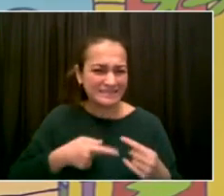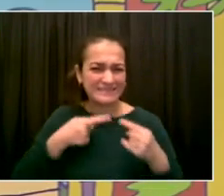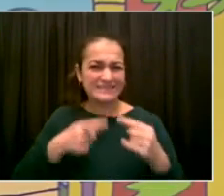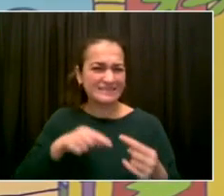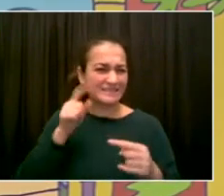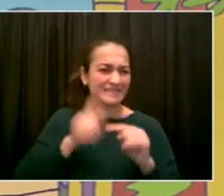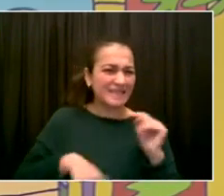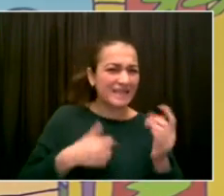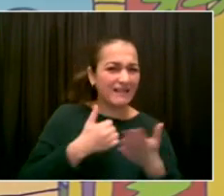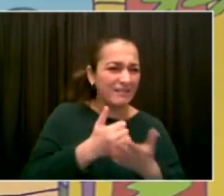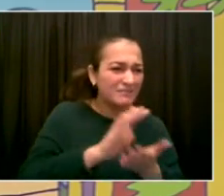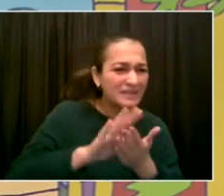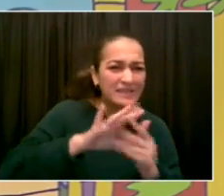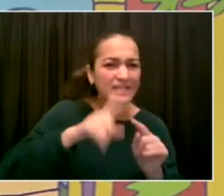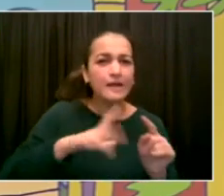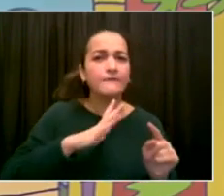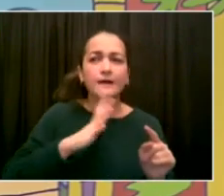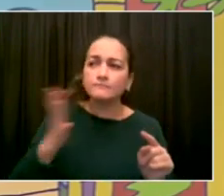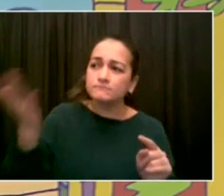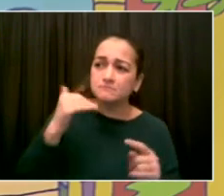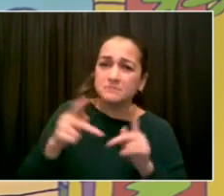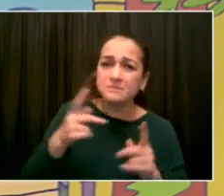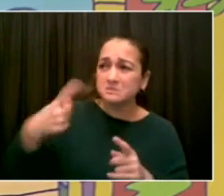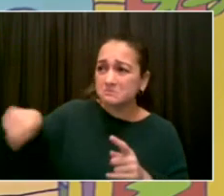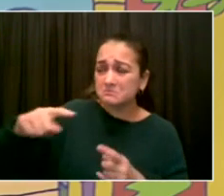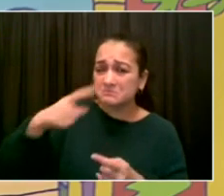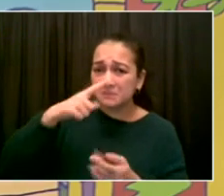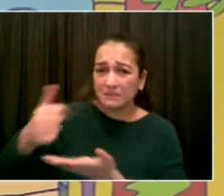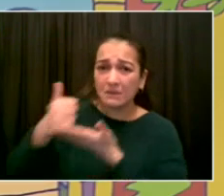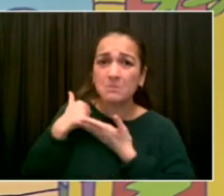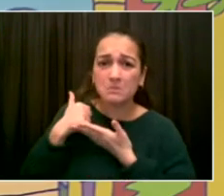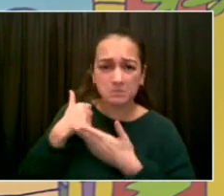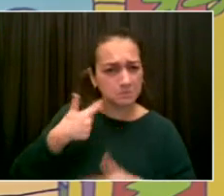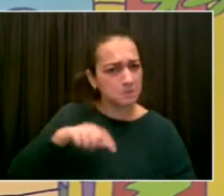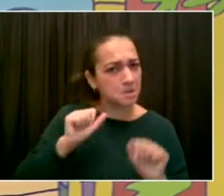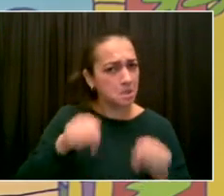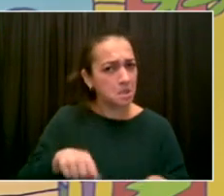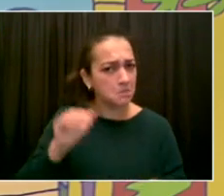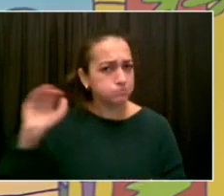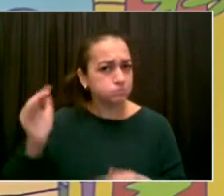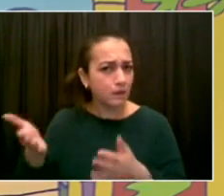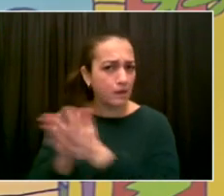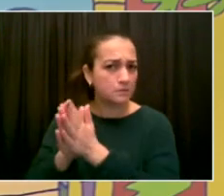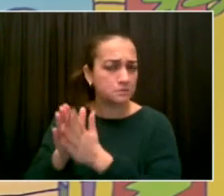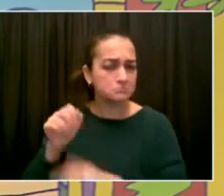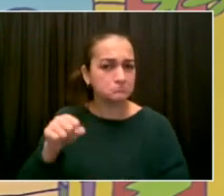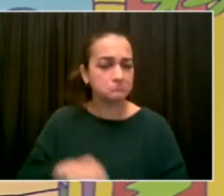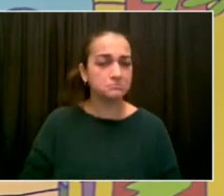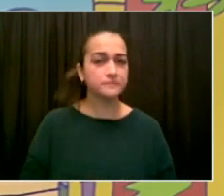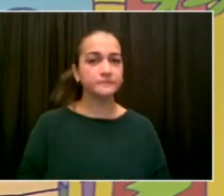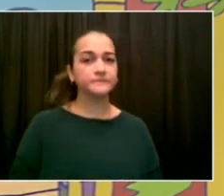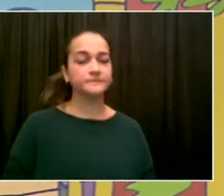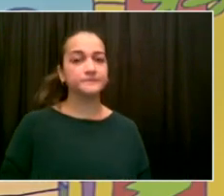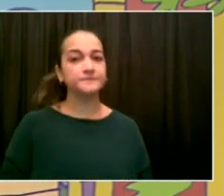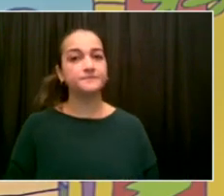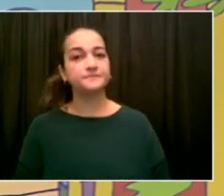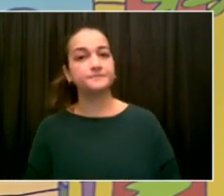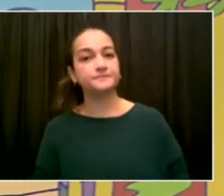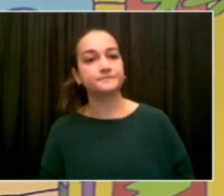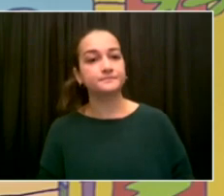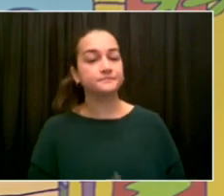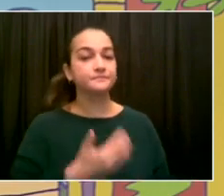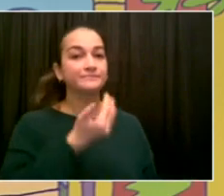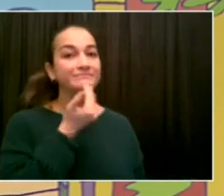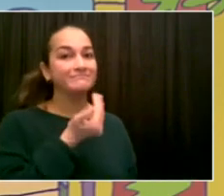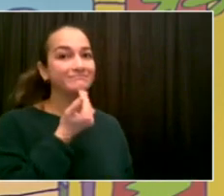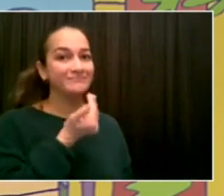Thanks. We reported this morning that there are issues with sanitation trucks not picking up all the trash